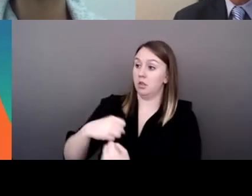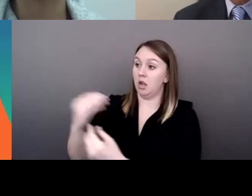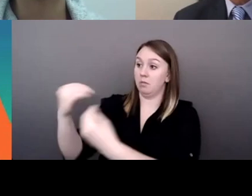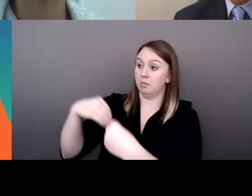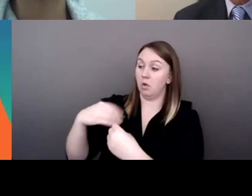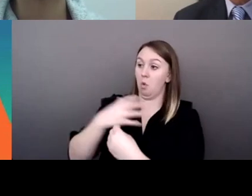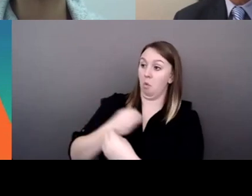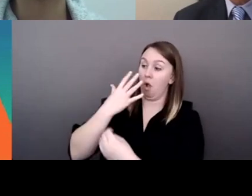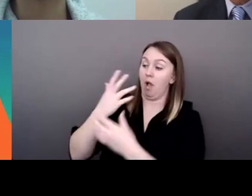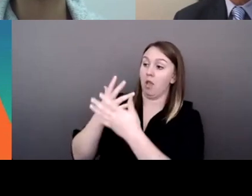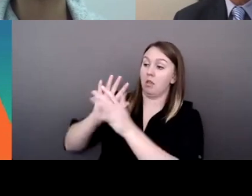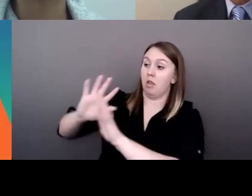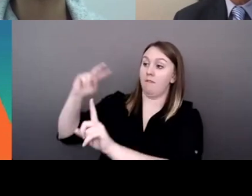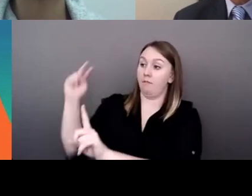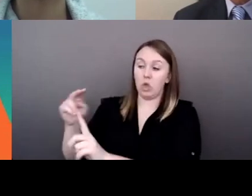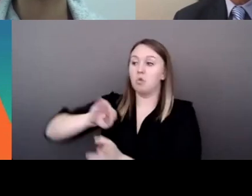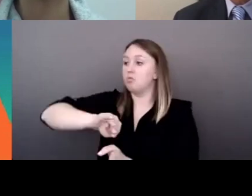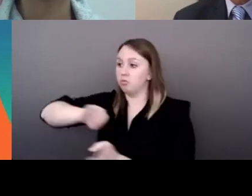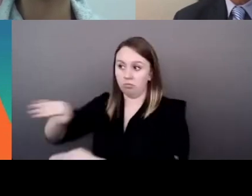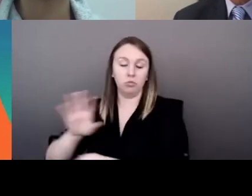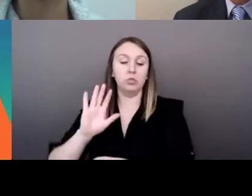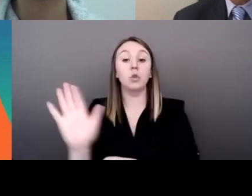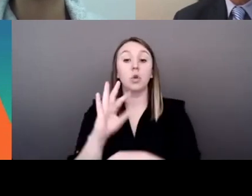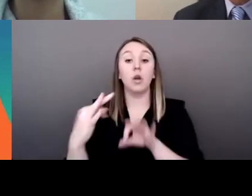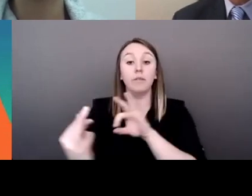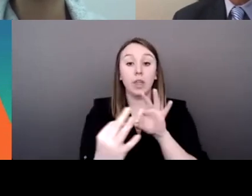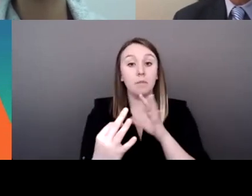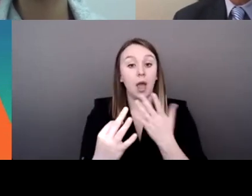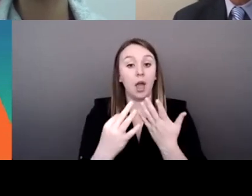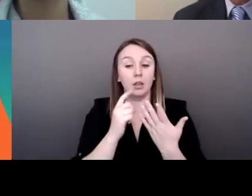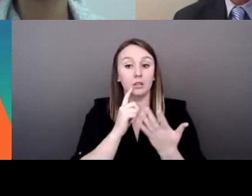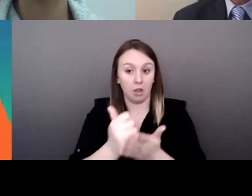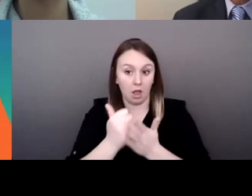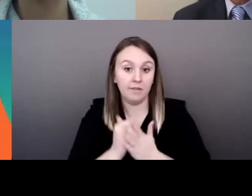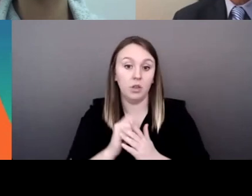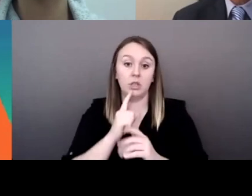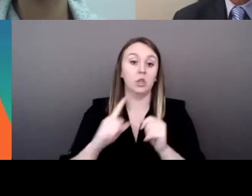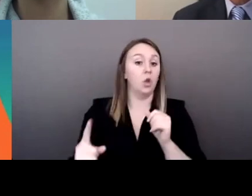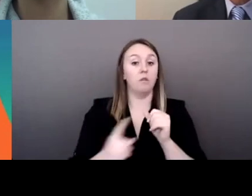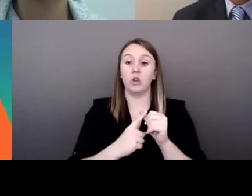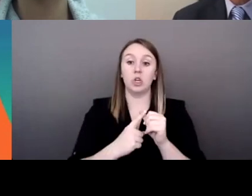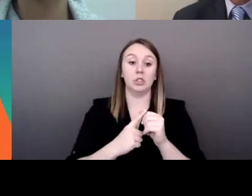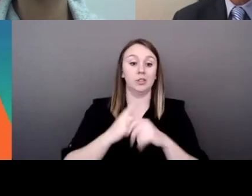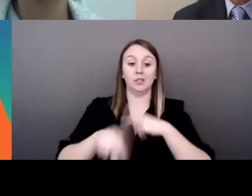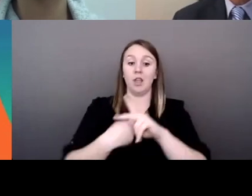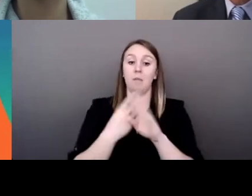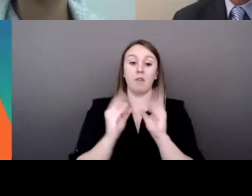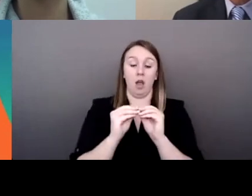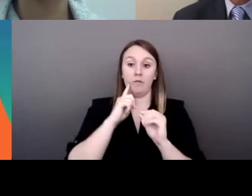feedback is super, super helpful. This is the first conference of its kind for the coalition to do this virtually, to do it over the span of a